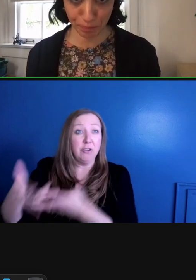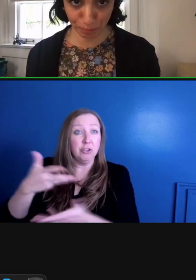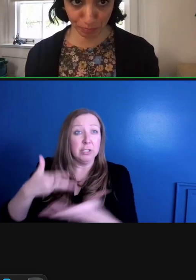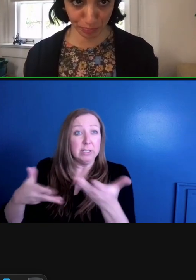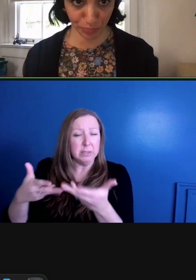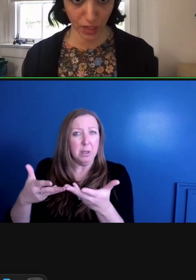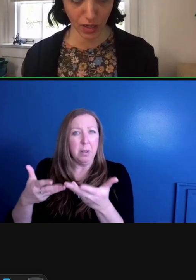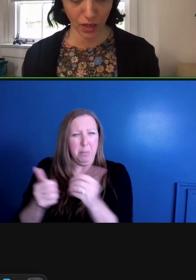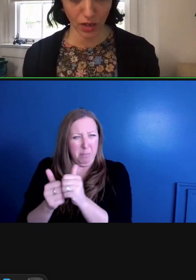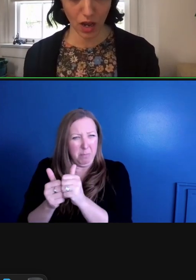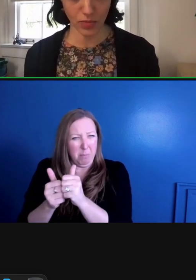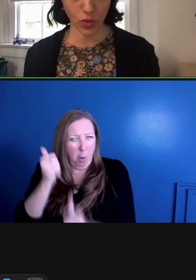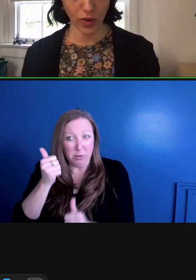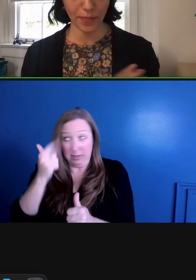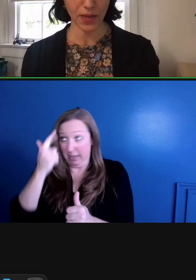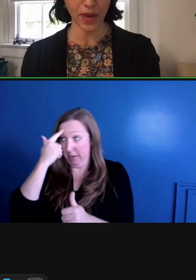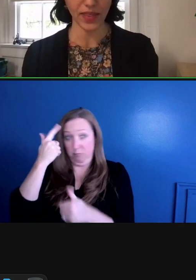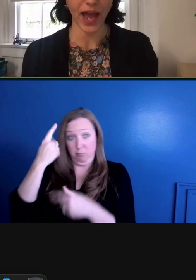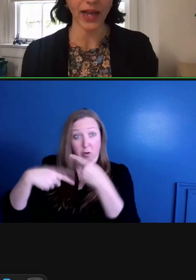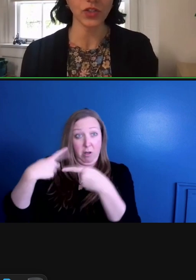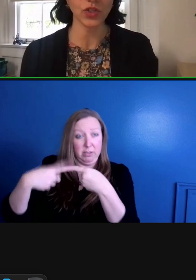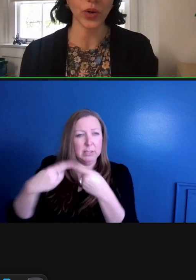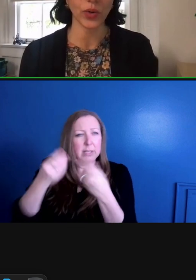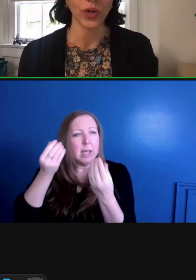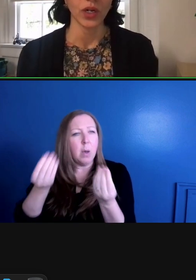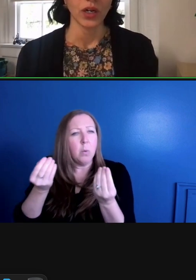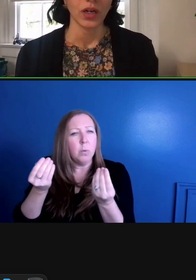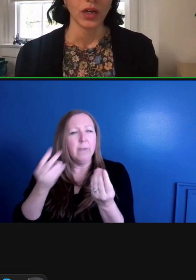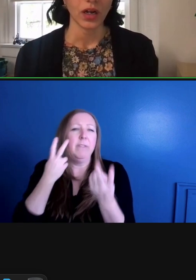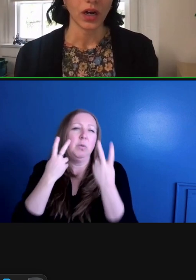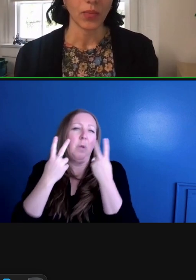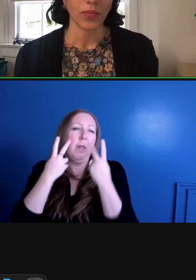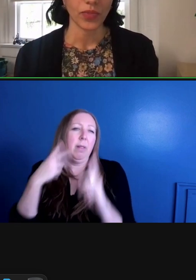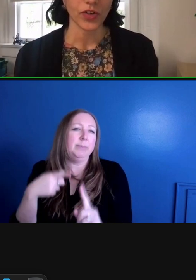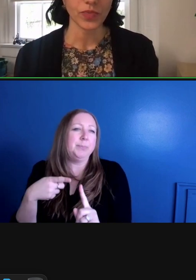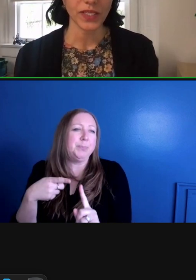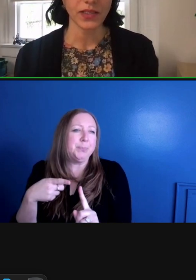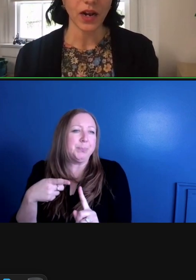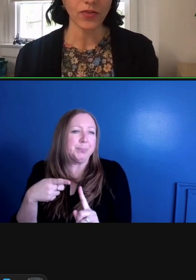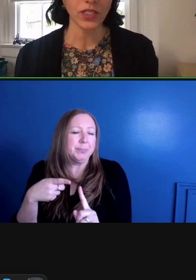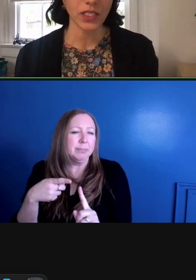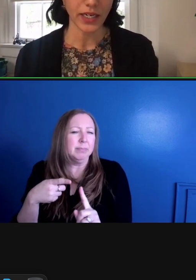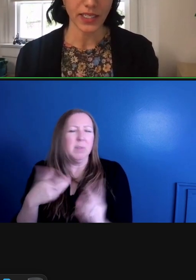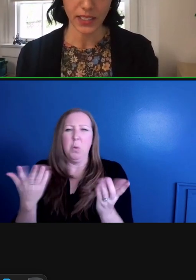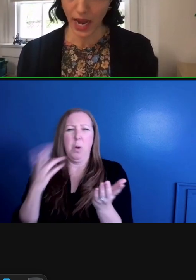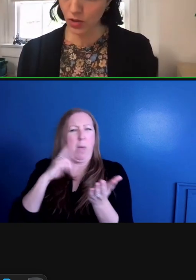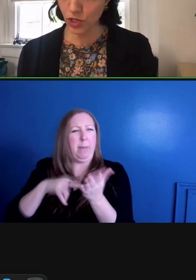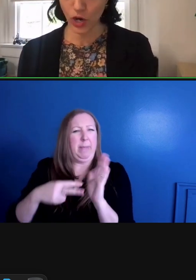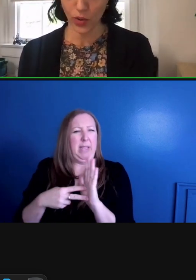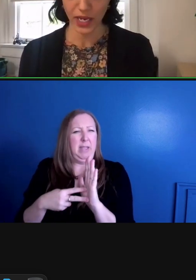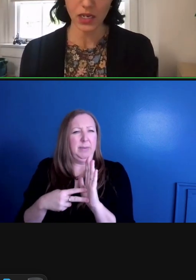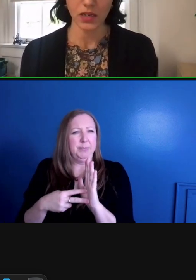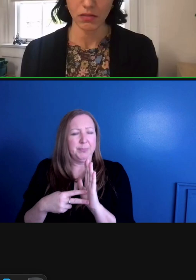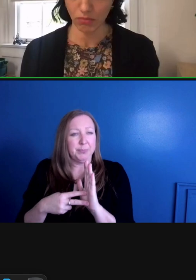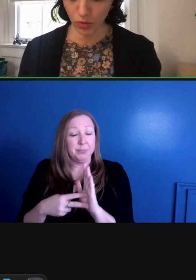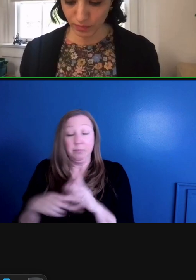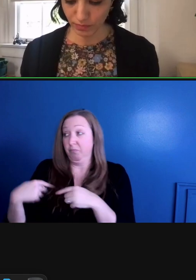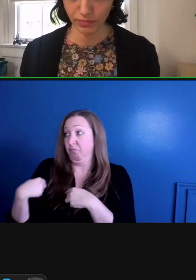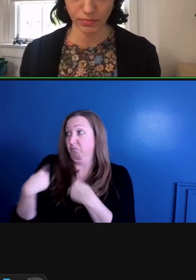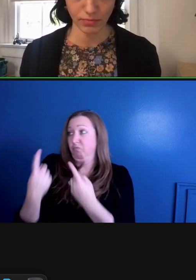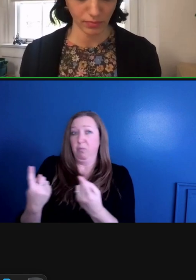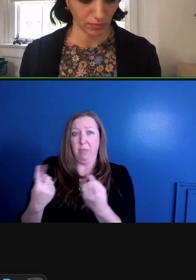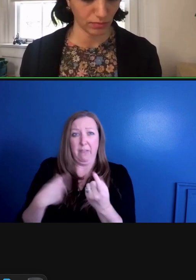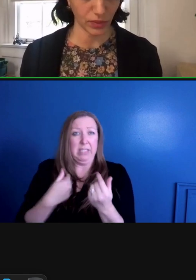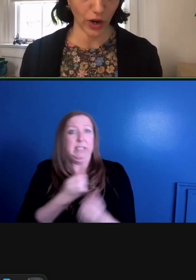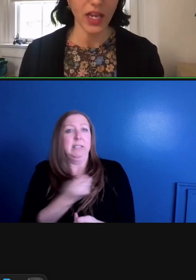visually. So what do I mean by that? So there's been several studies now